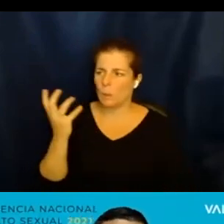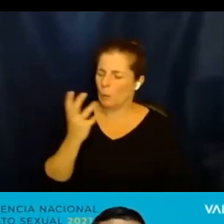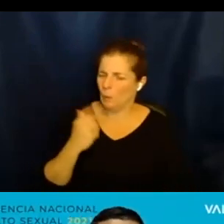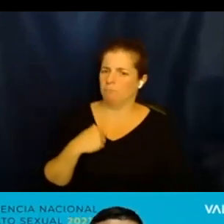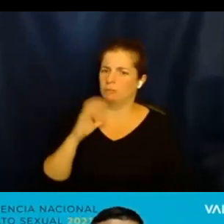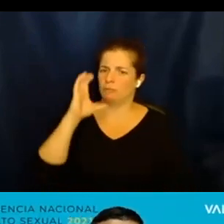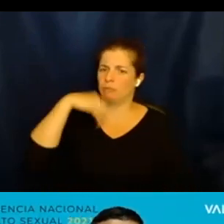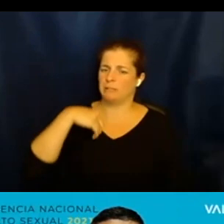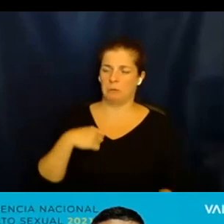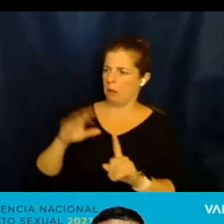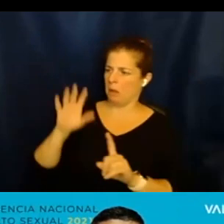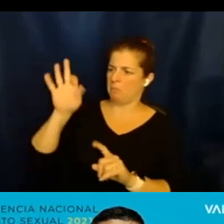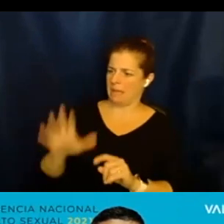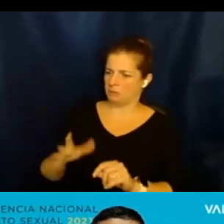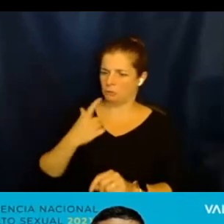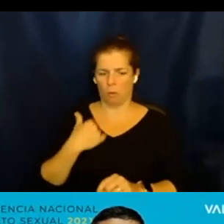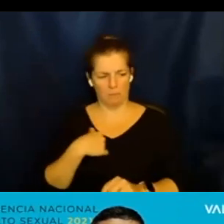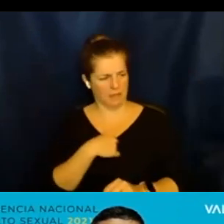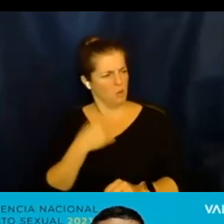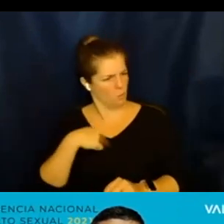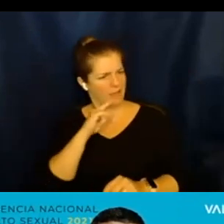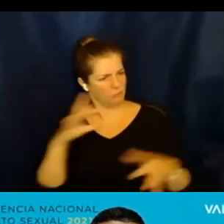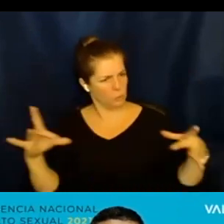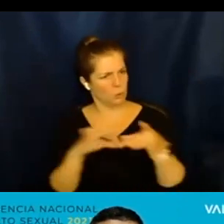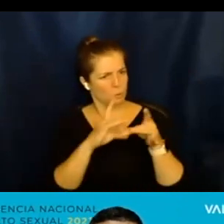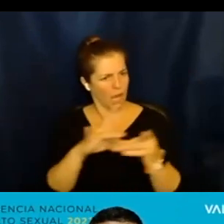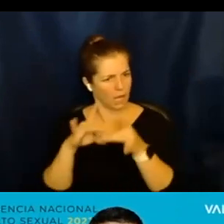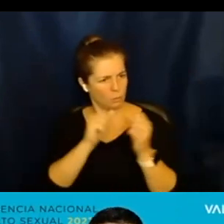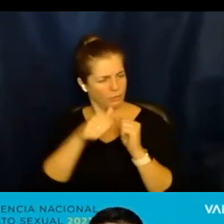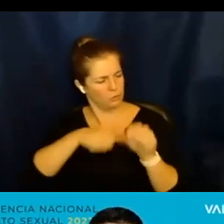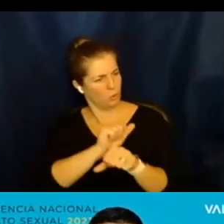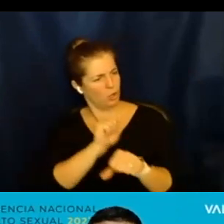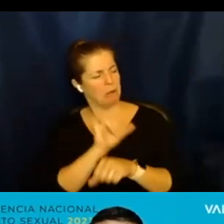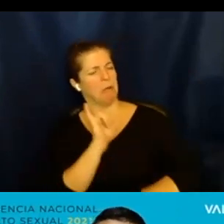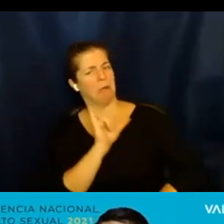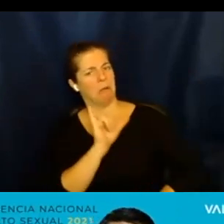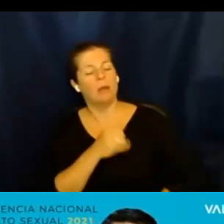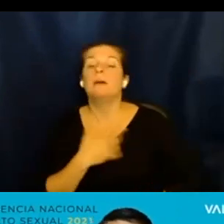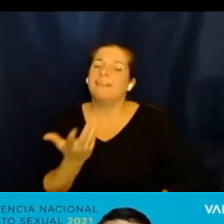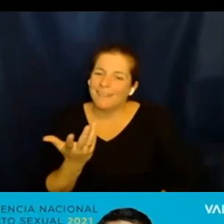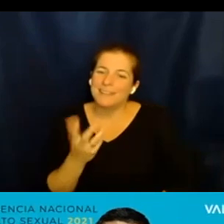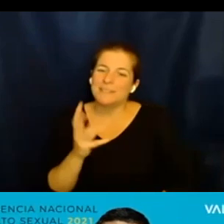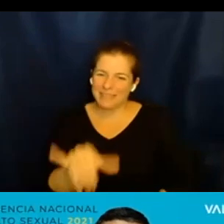pastor tells me that we need to unite in this kind of work. And so this is where we want to begin.